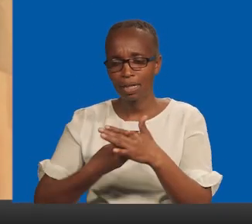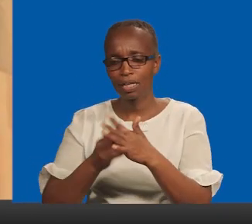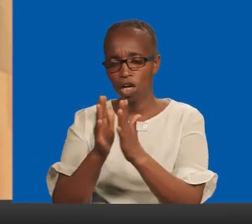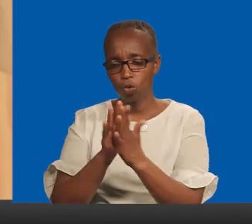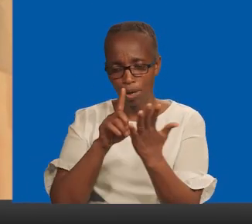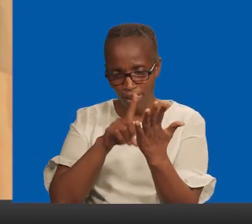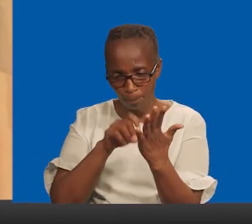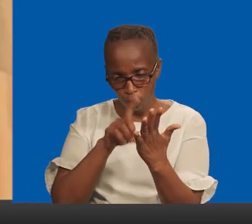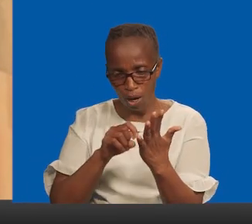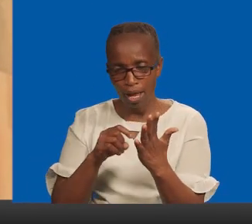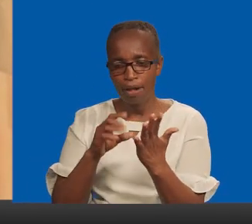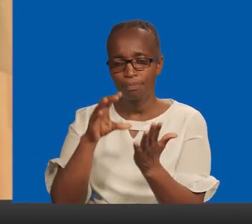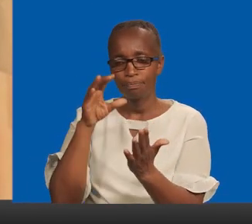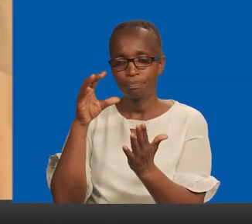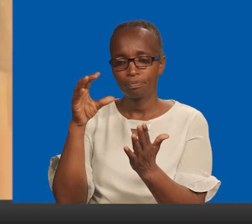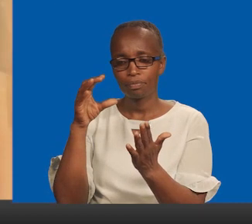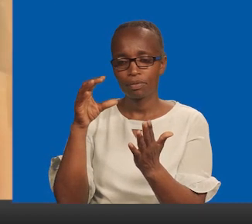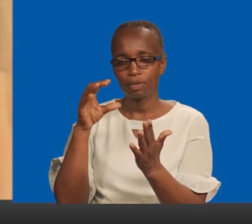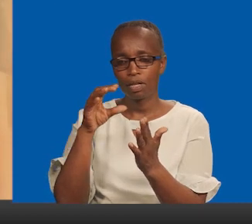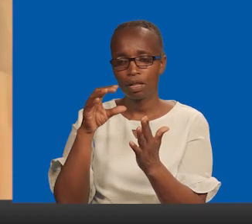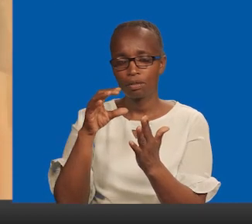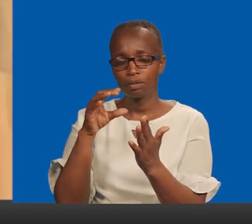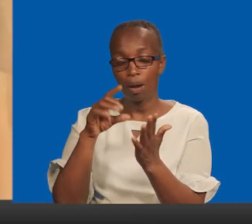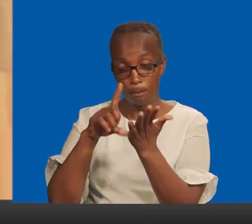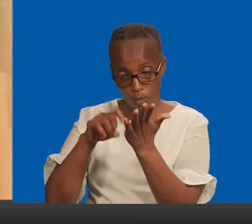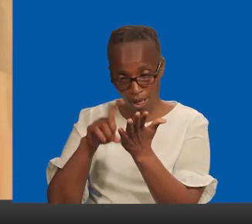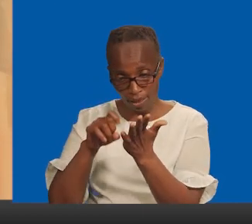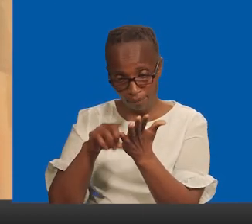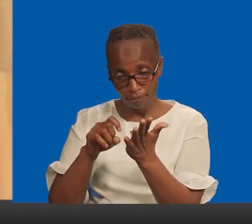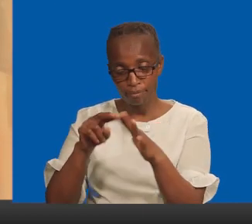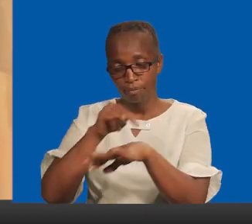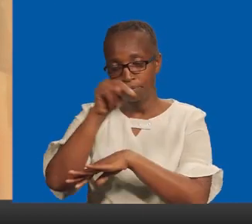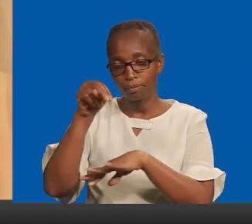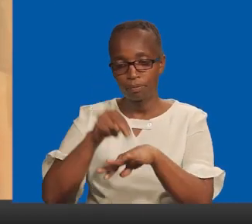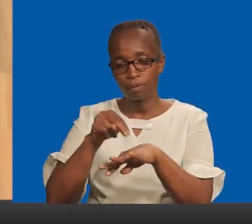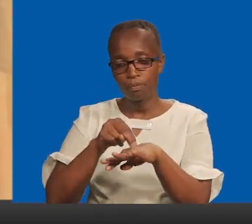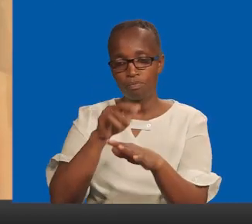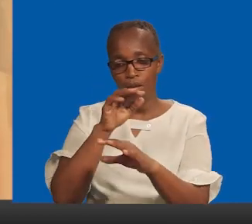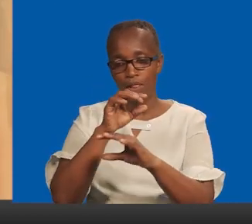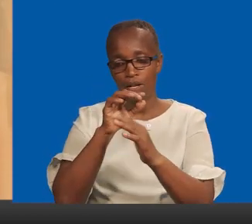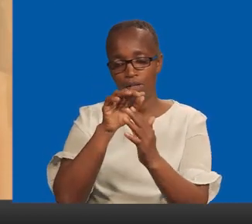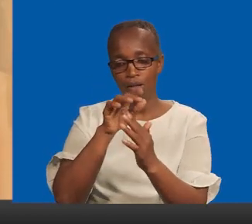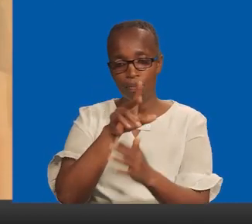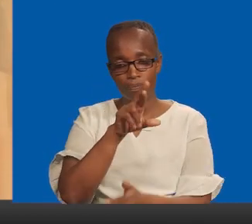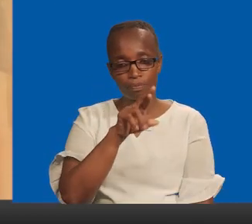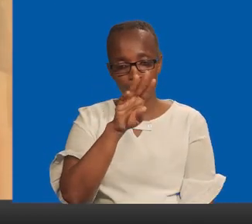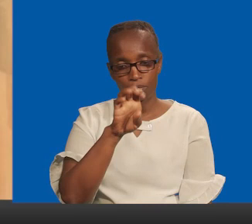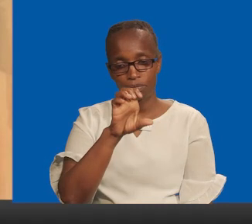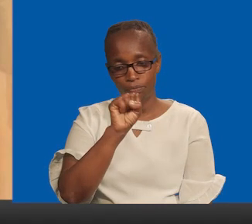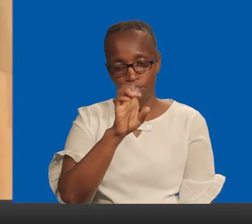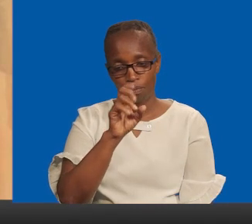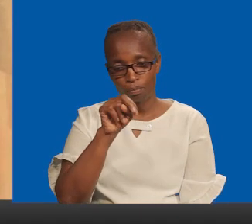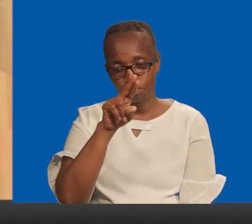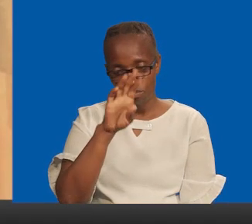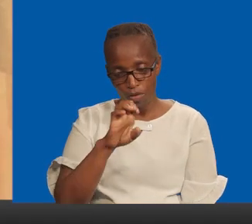Game National Reserve, na katika Mwea National Reserve tutaanza asubuhi